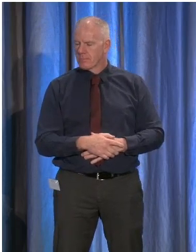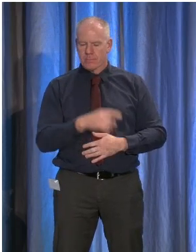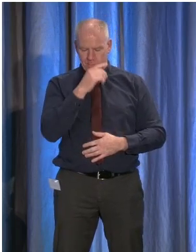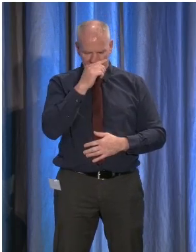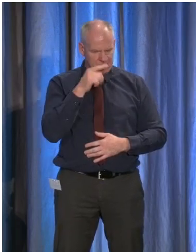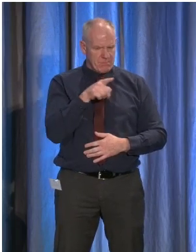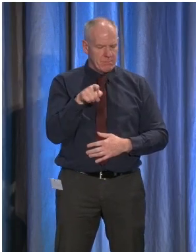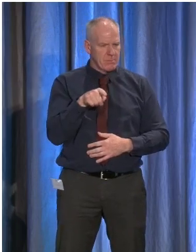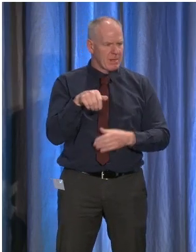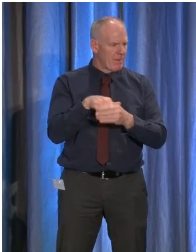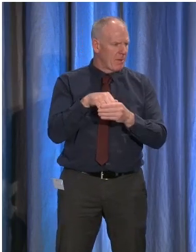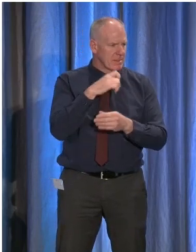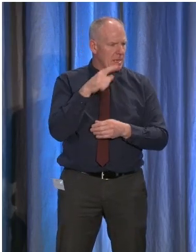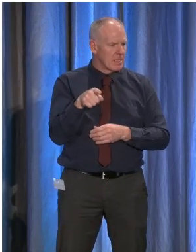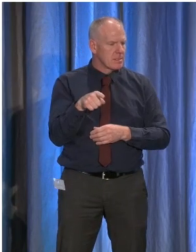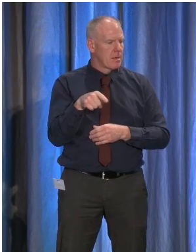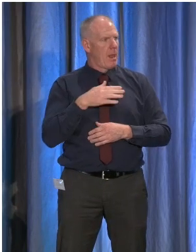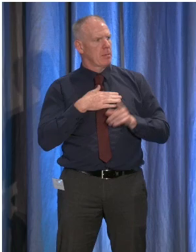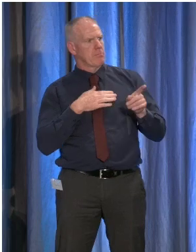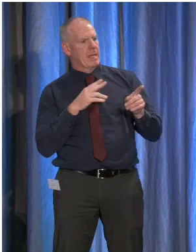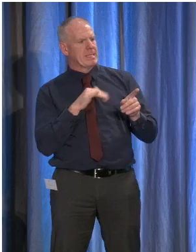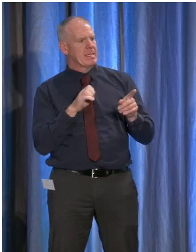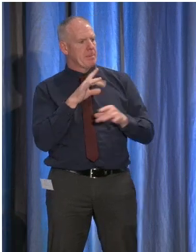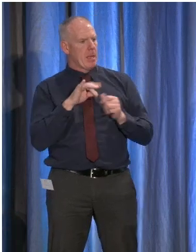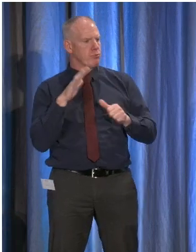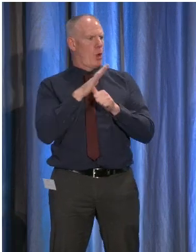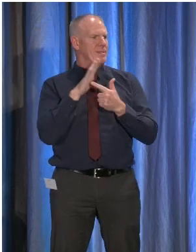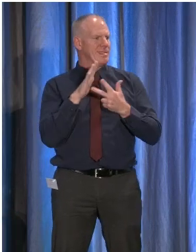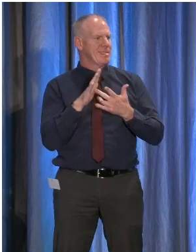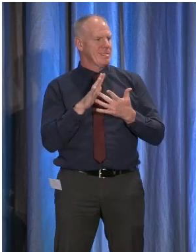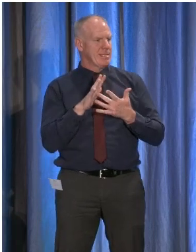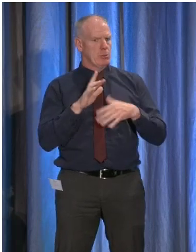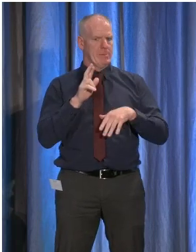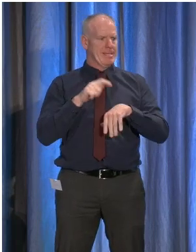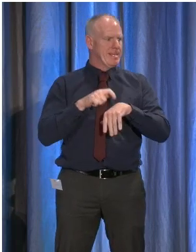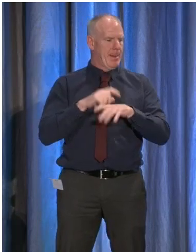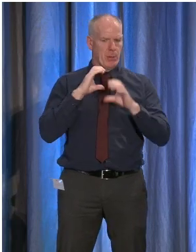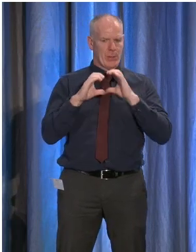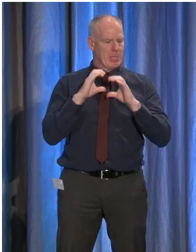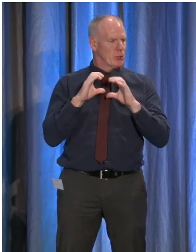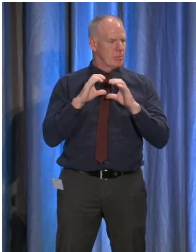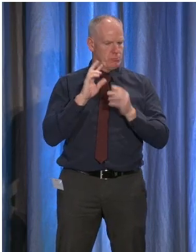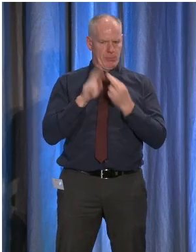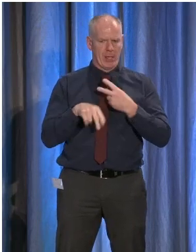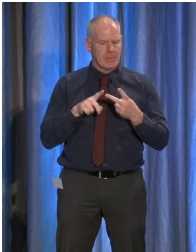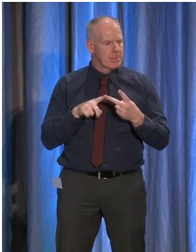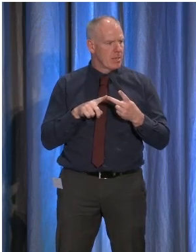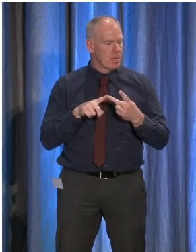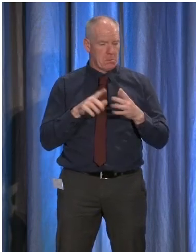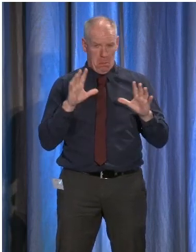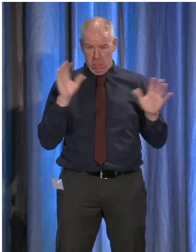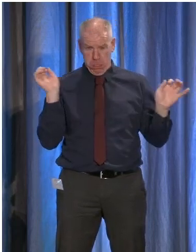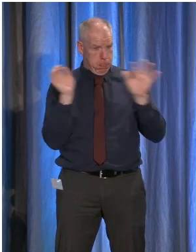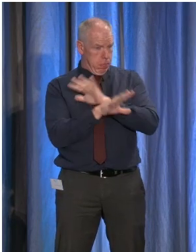Participants were telling us that they would like the NCSE to prioritise responsive and timely communication so they don't get